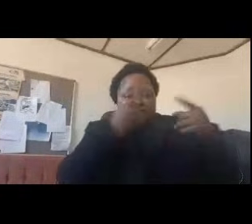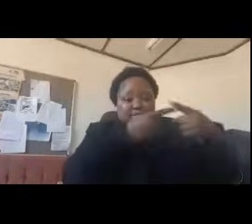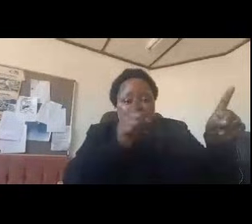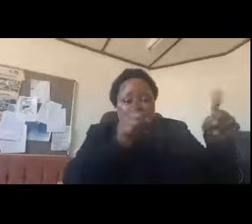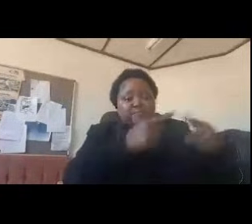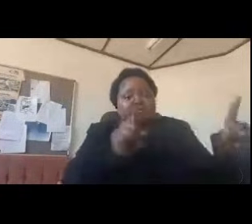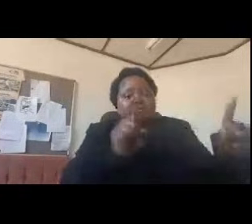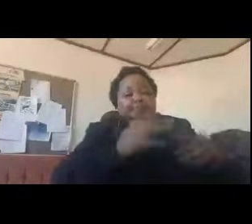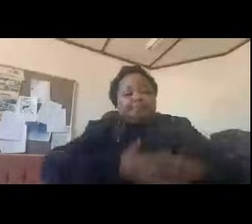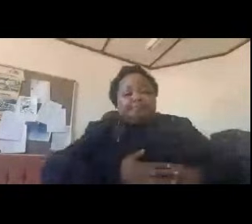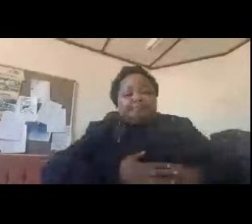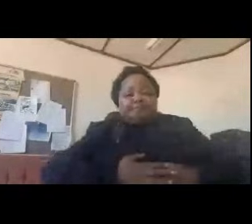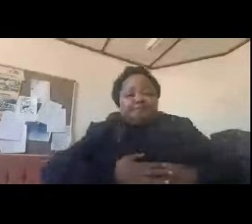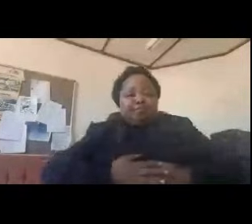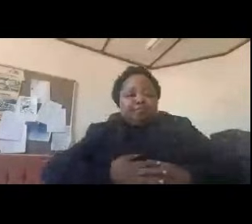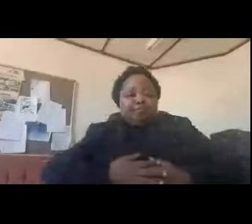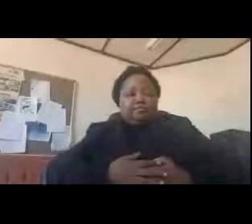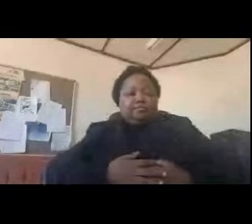Next slide, please.